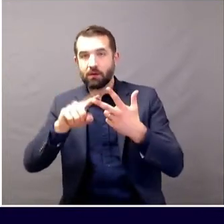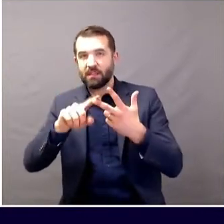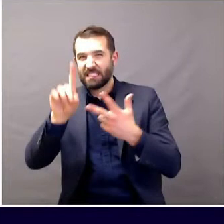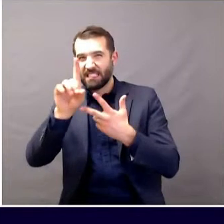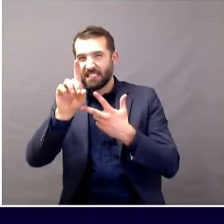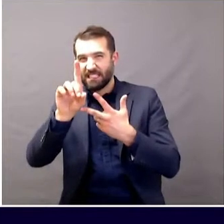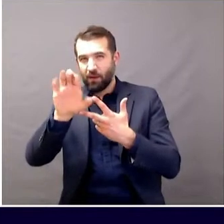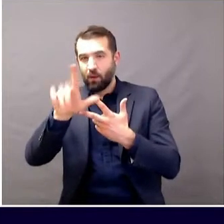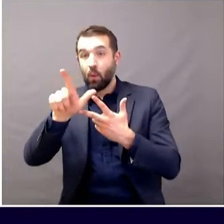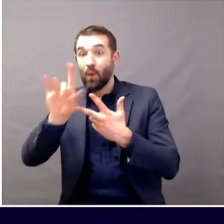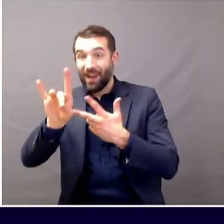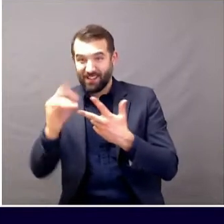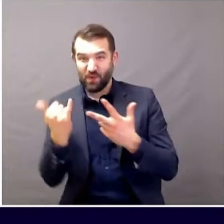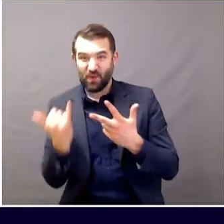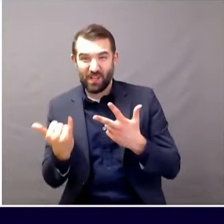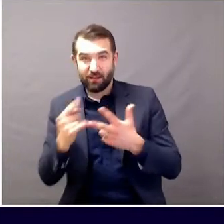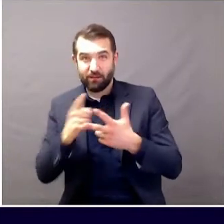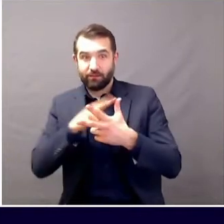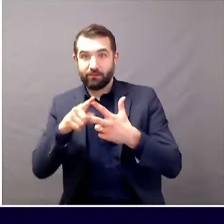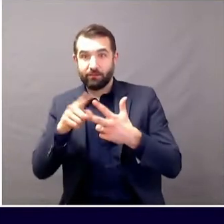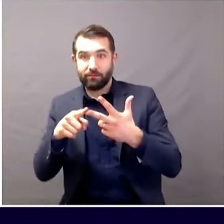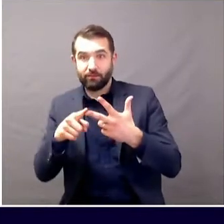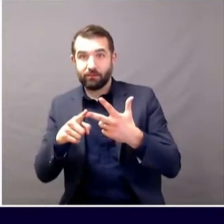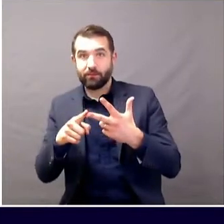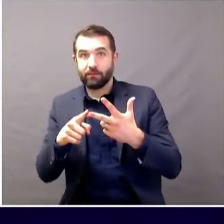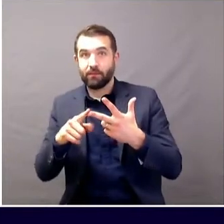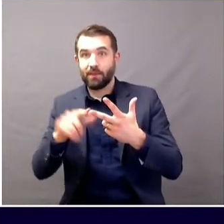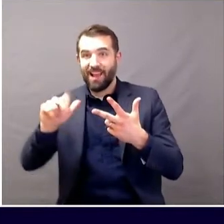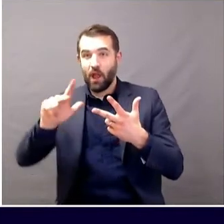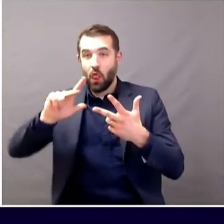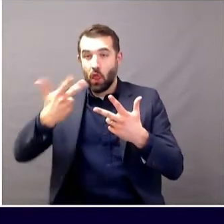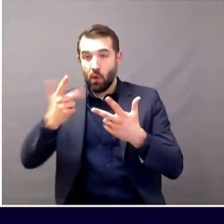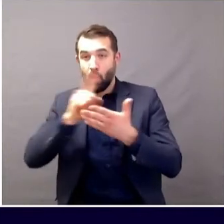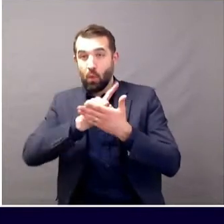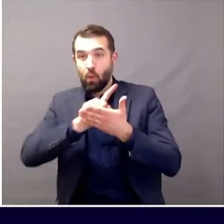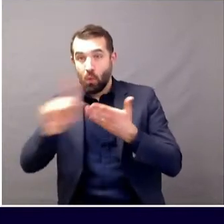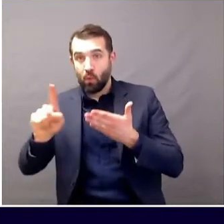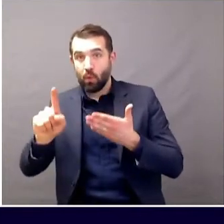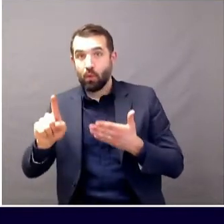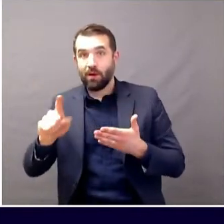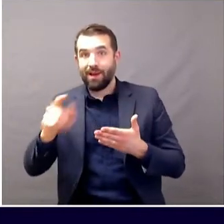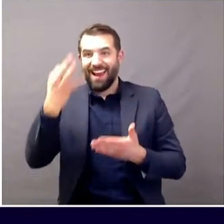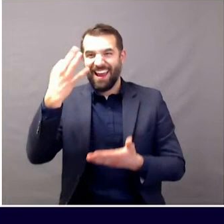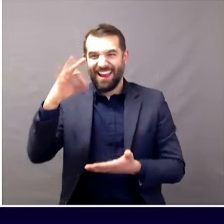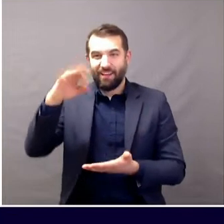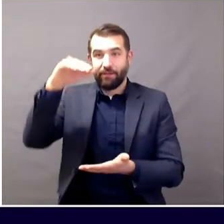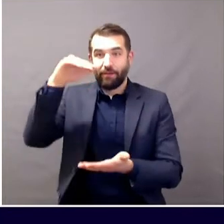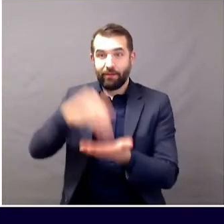encompasses roughly 19,125 doses. The breakdown of that is